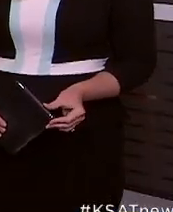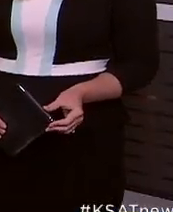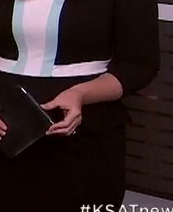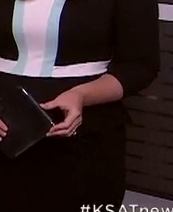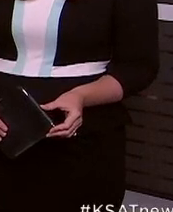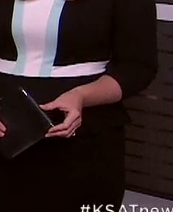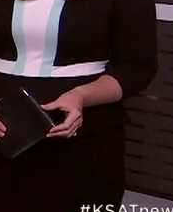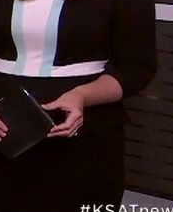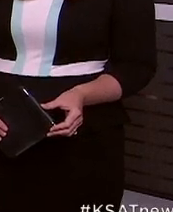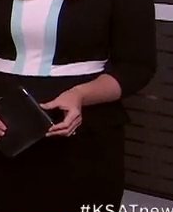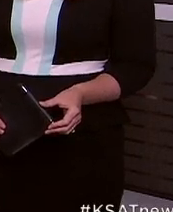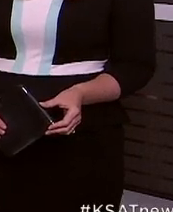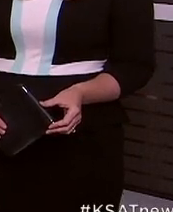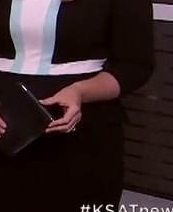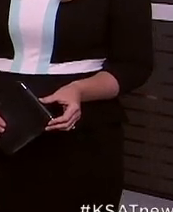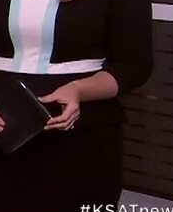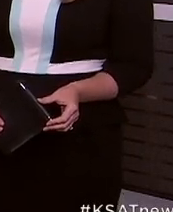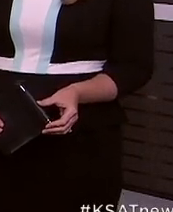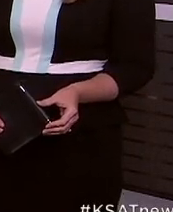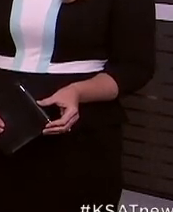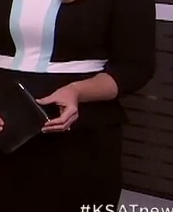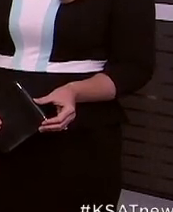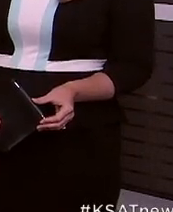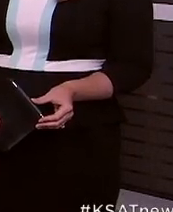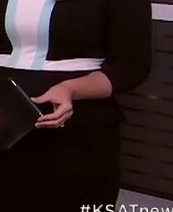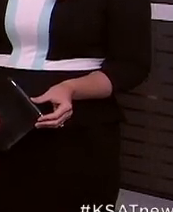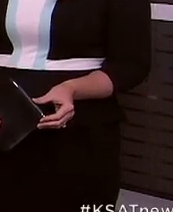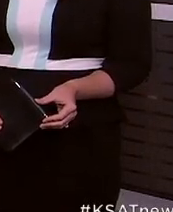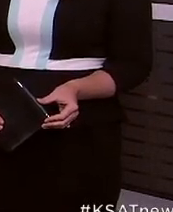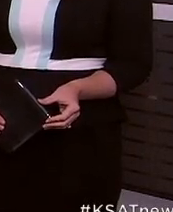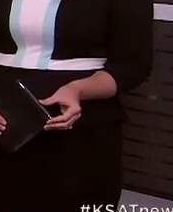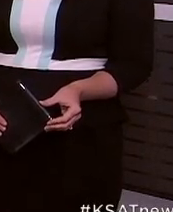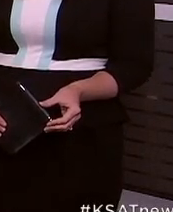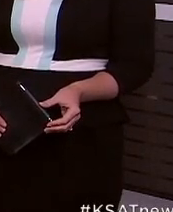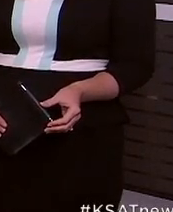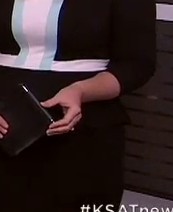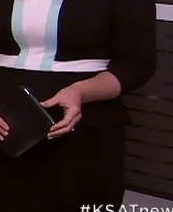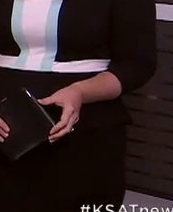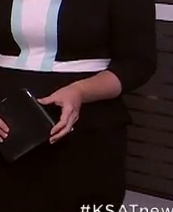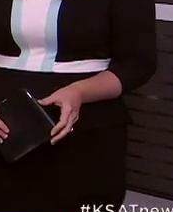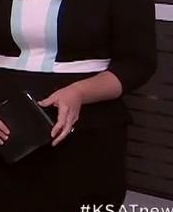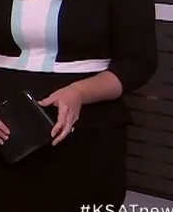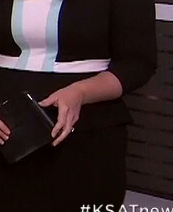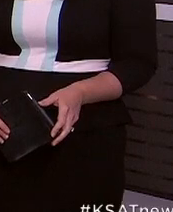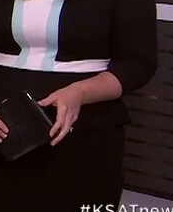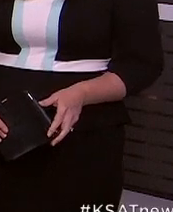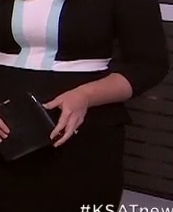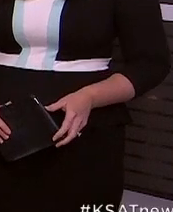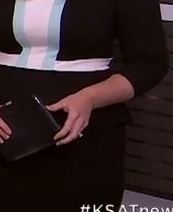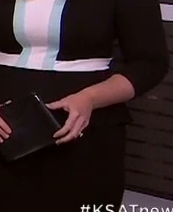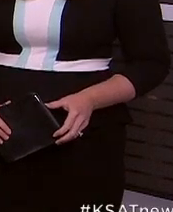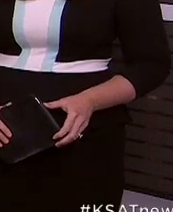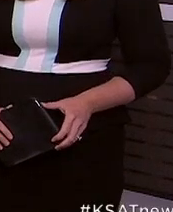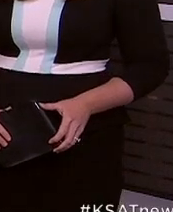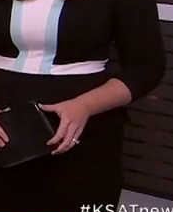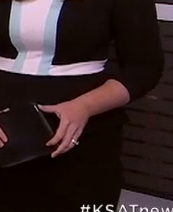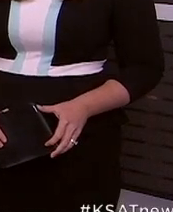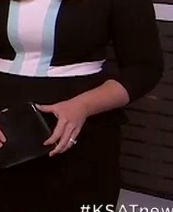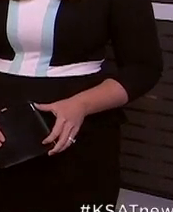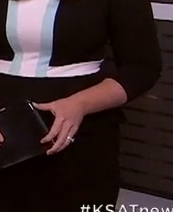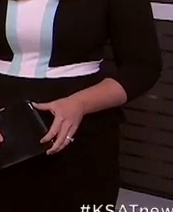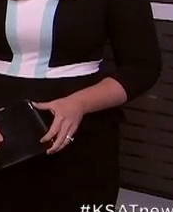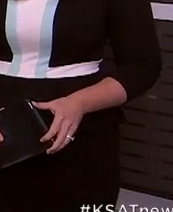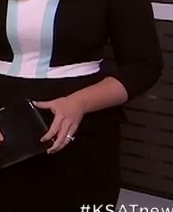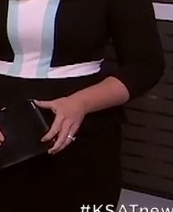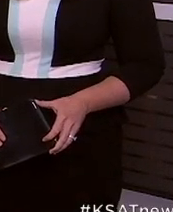and police brutality are believed to be why a statue of Christopher Columbus could be moved from a city park just west of downtown. District 1